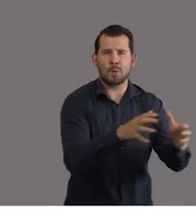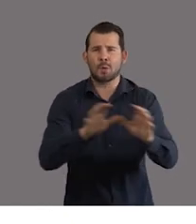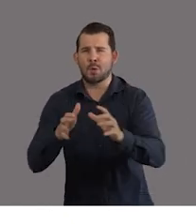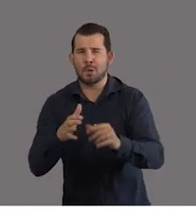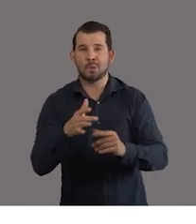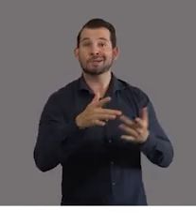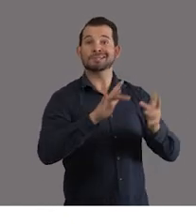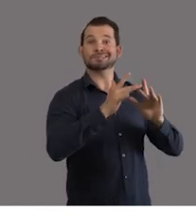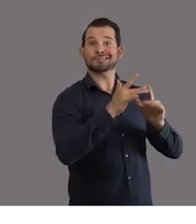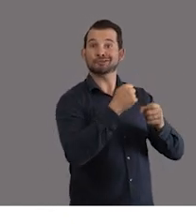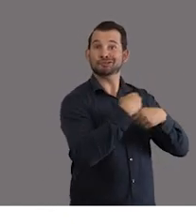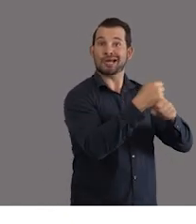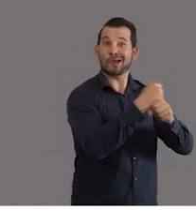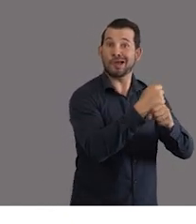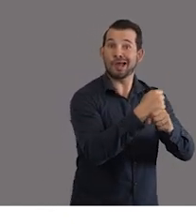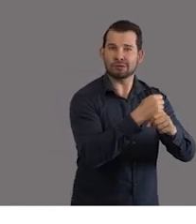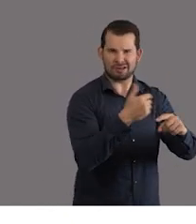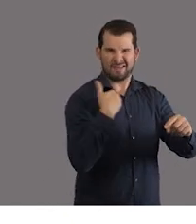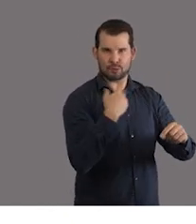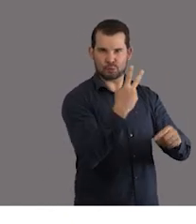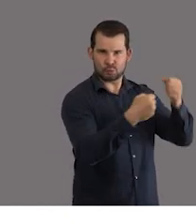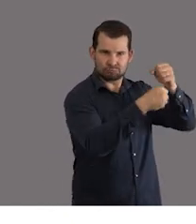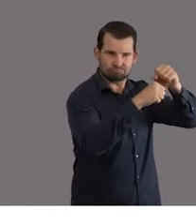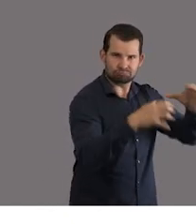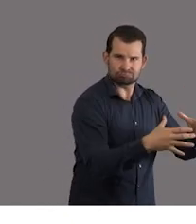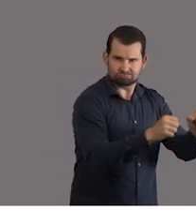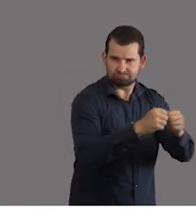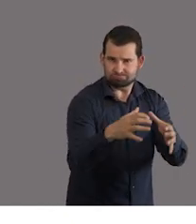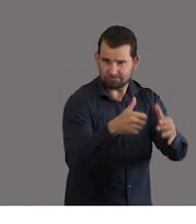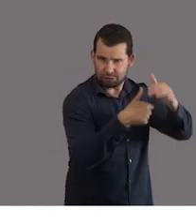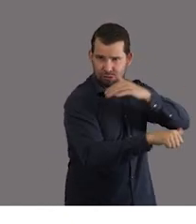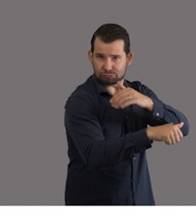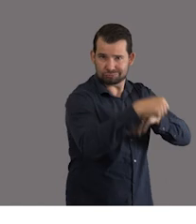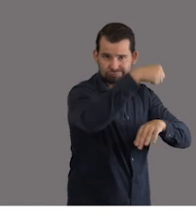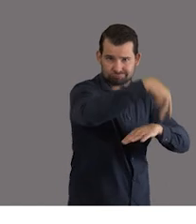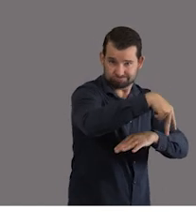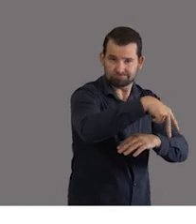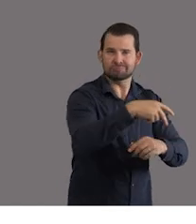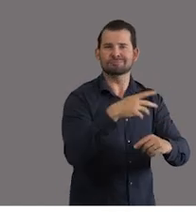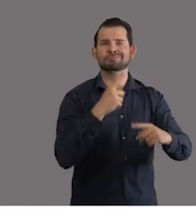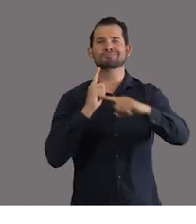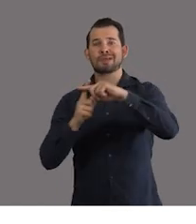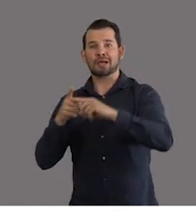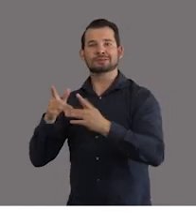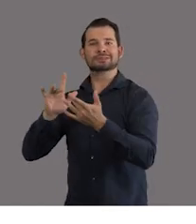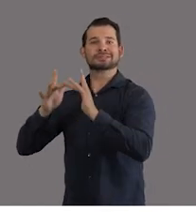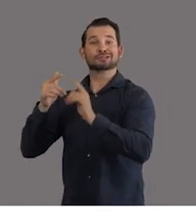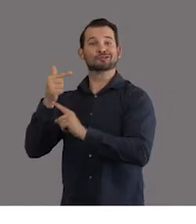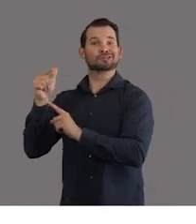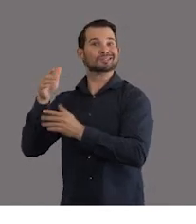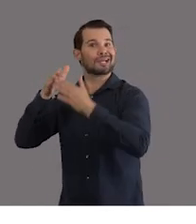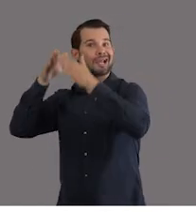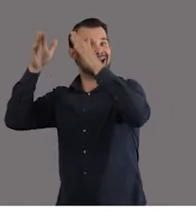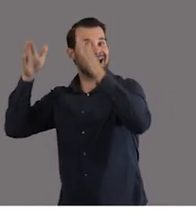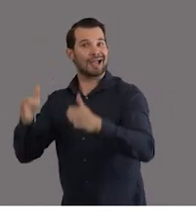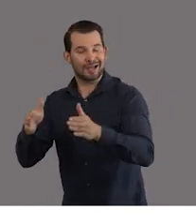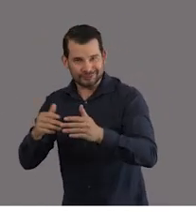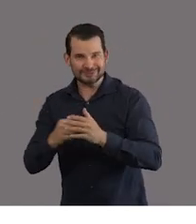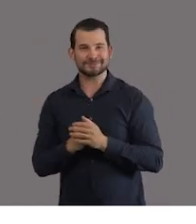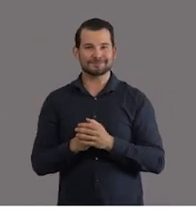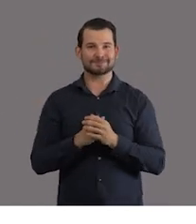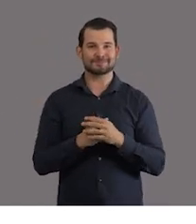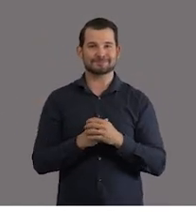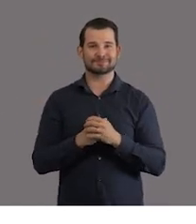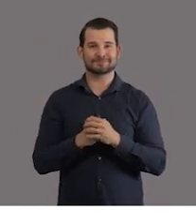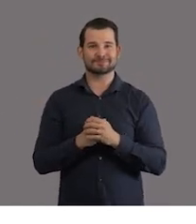Strategic Innovation Fund is not intended for artistic creation or projects focused on production, programming, or the